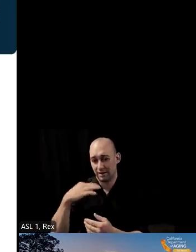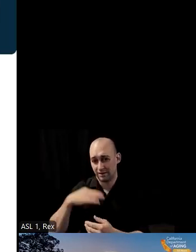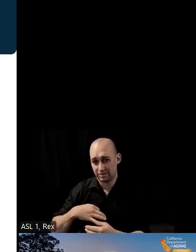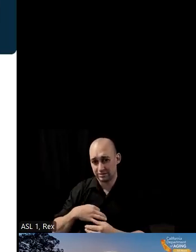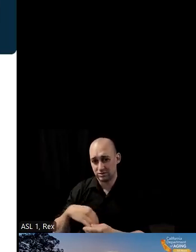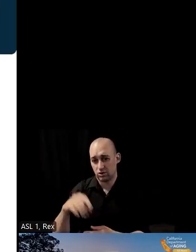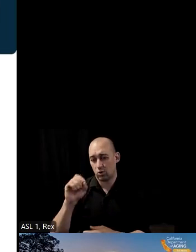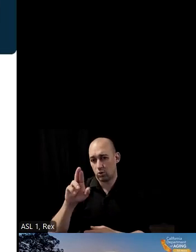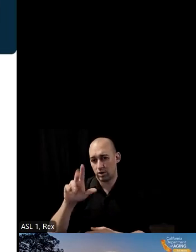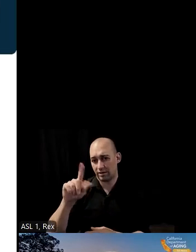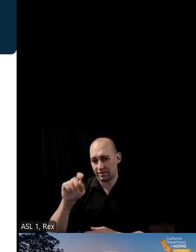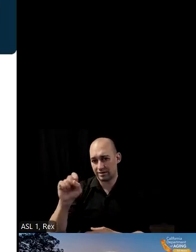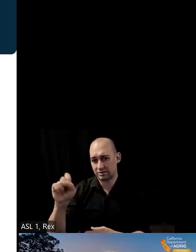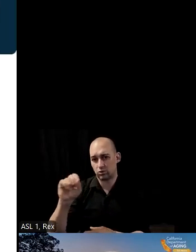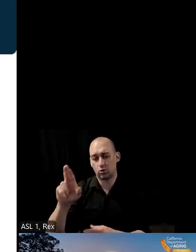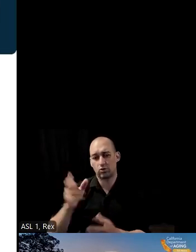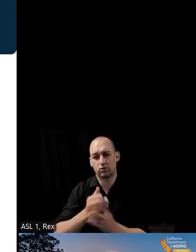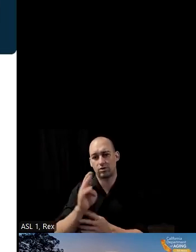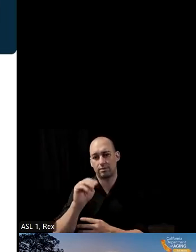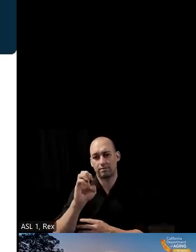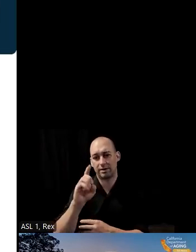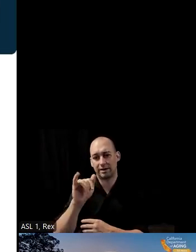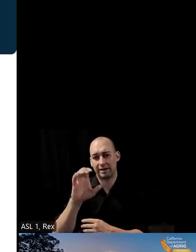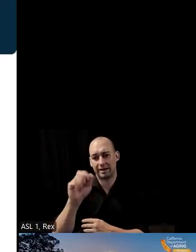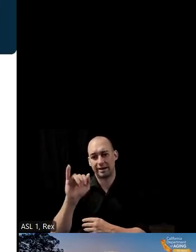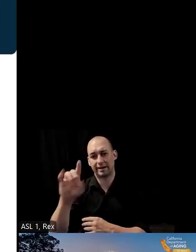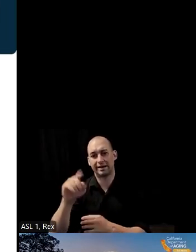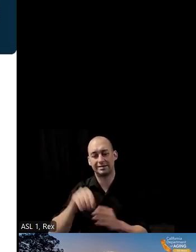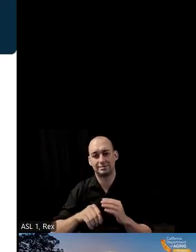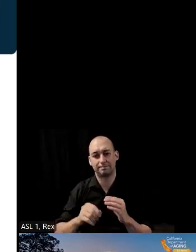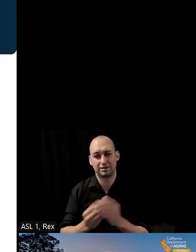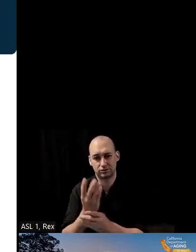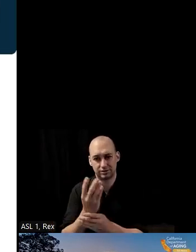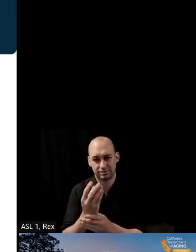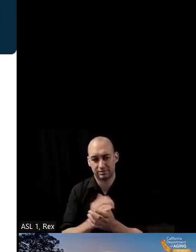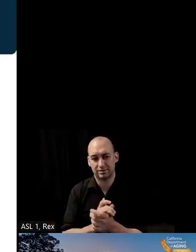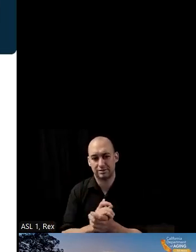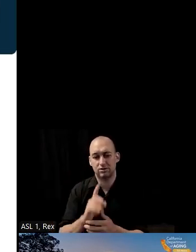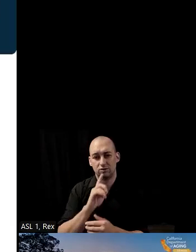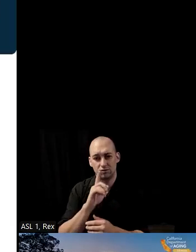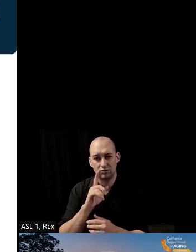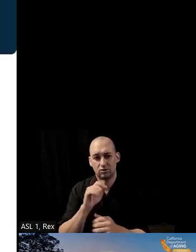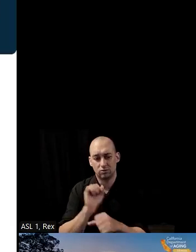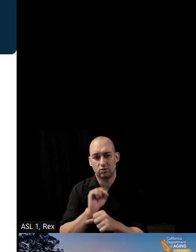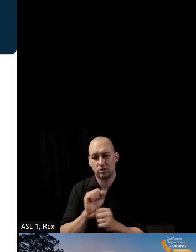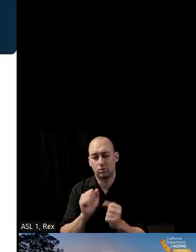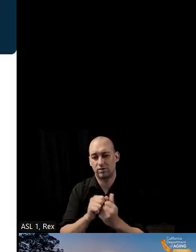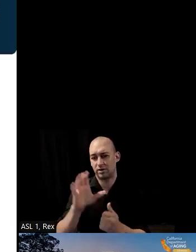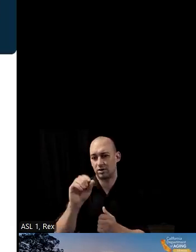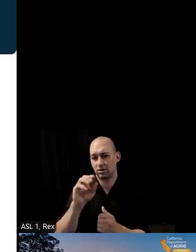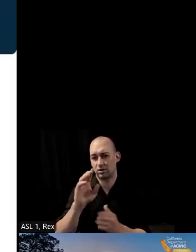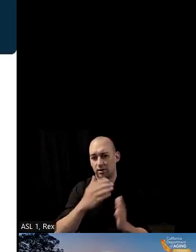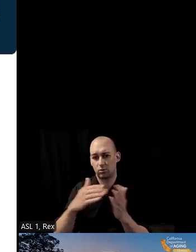for LTSS or through Medicaid expansion. We are also working with Community Catalyst and